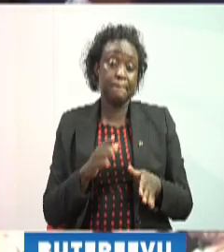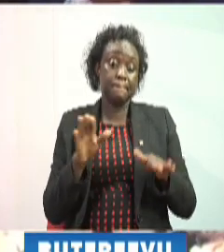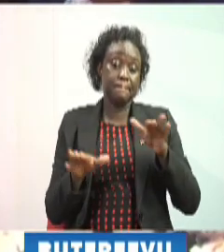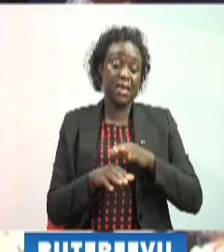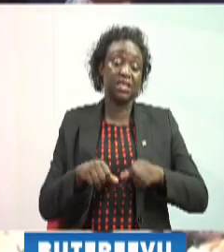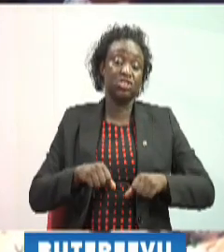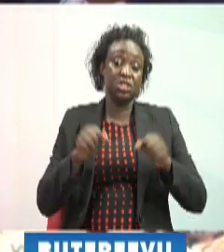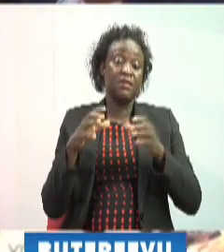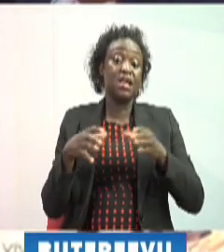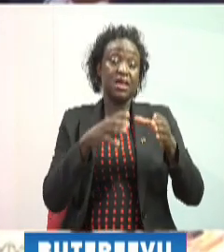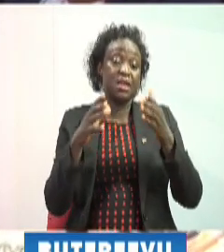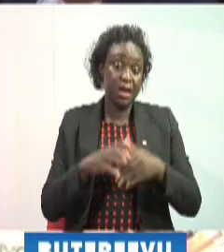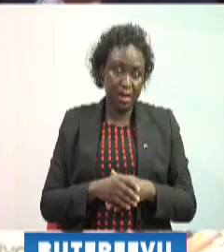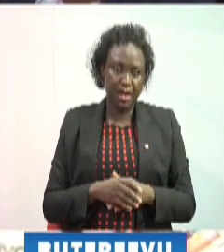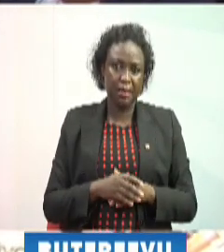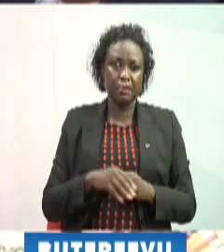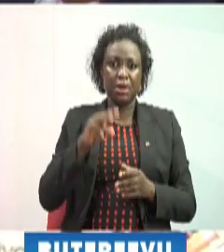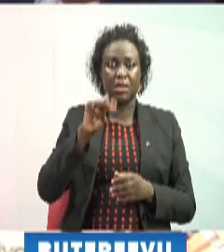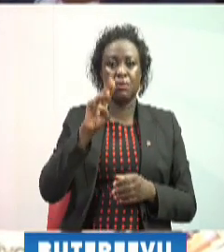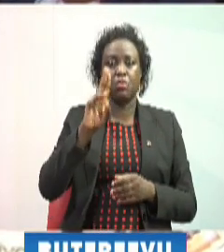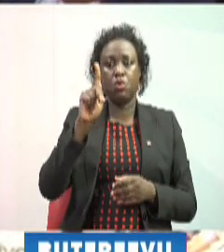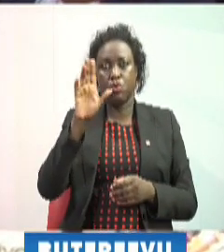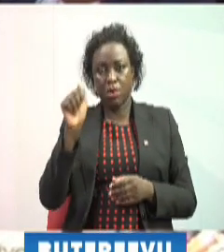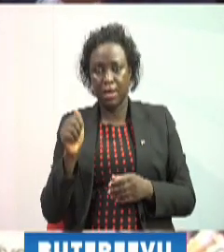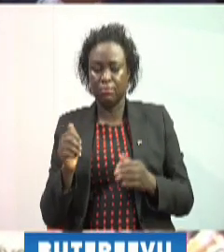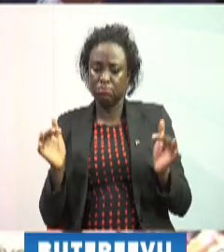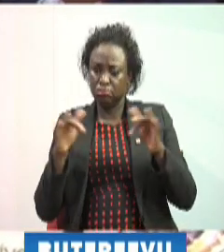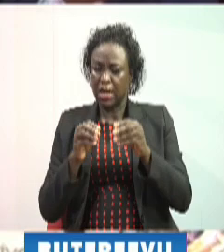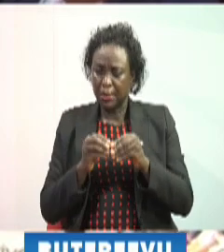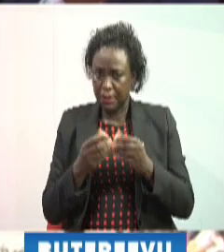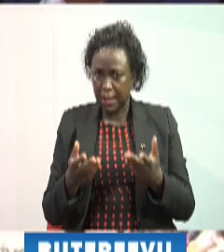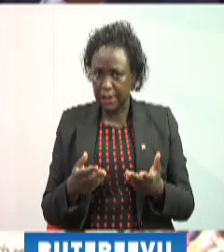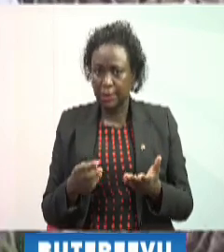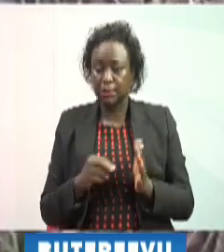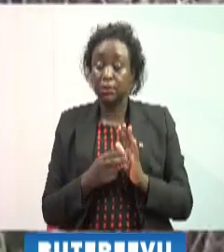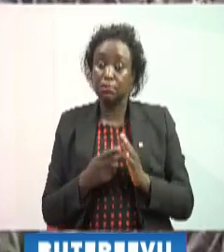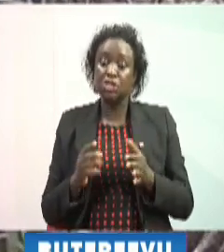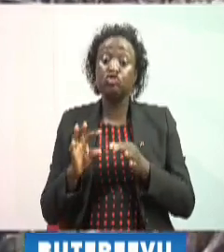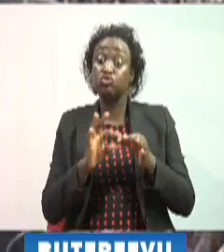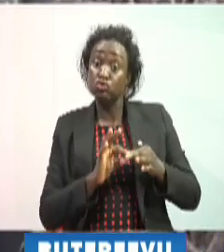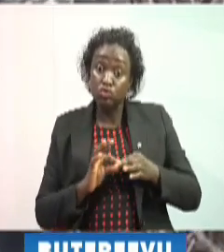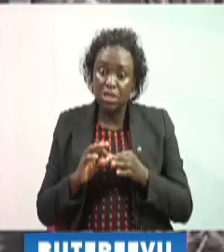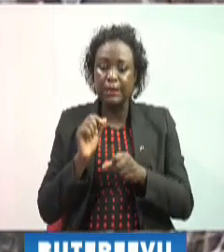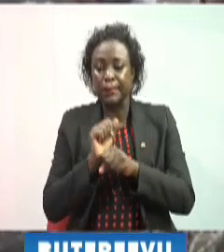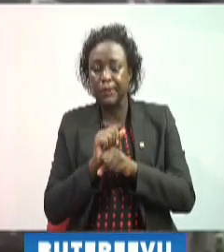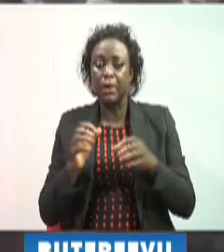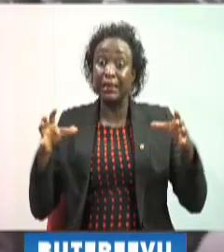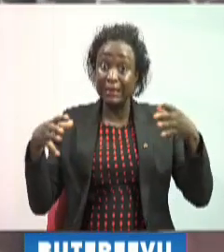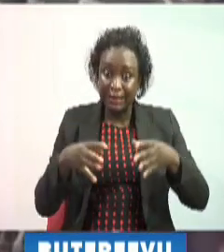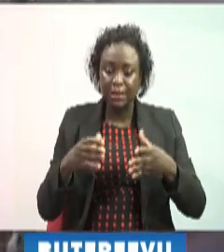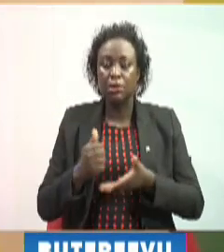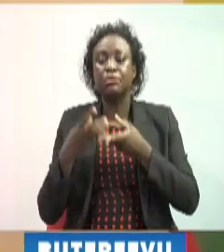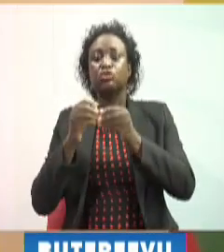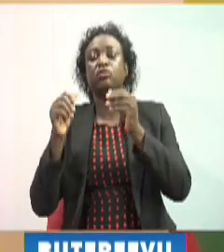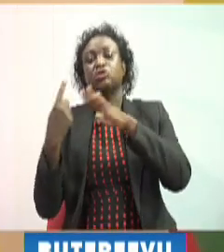mu bukiikaddyo bw'eggwanga Captain Mike Mukula ategeezezza nti ensinkano eno kabano yakalaga obumu n'okwagala okukolera wamu okumalawo embeera